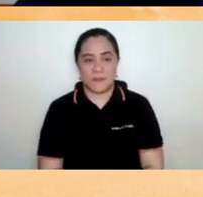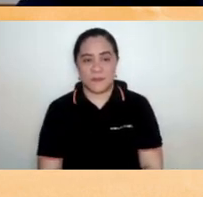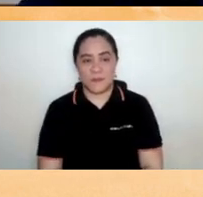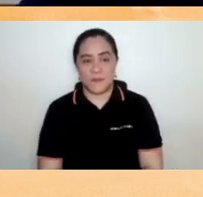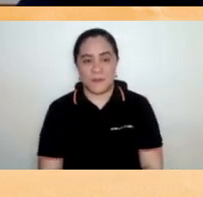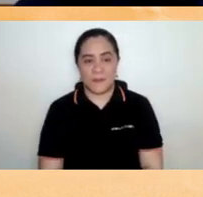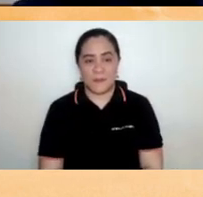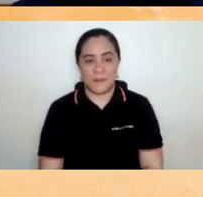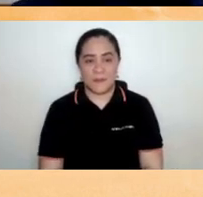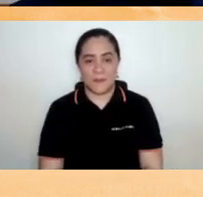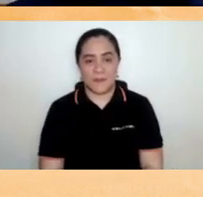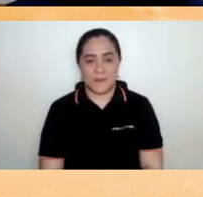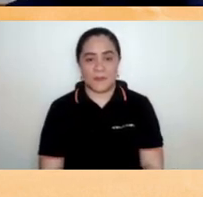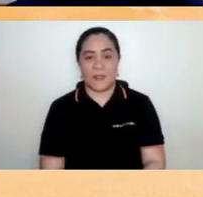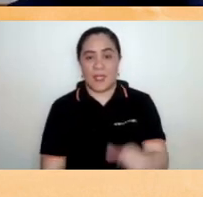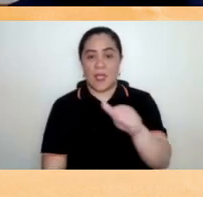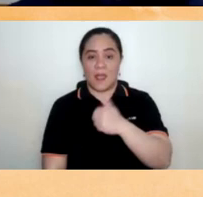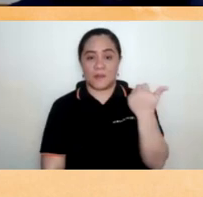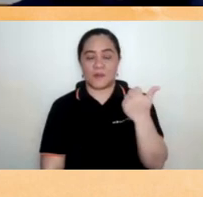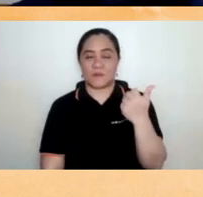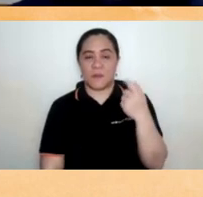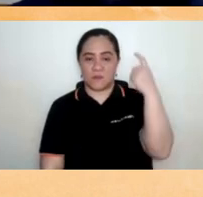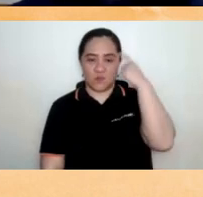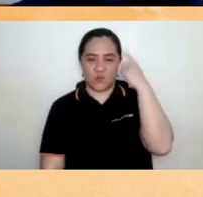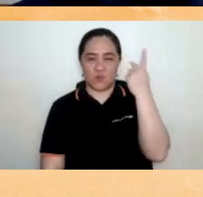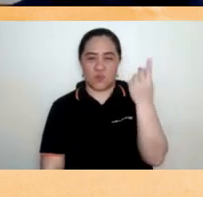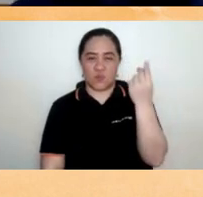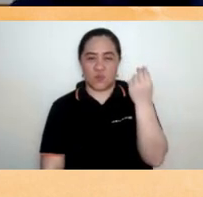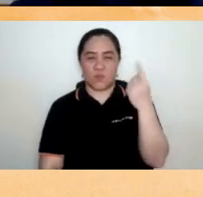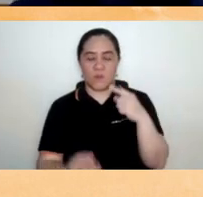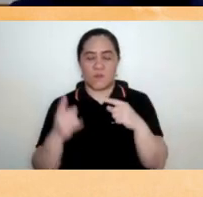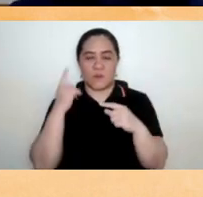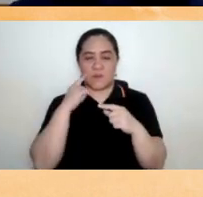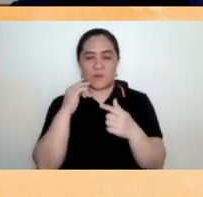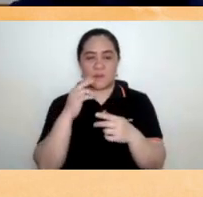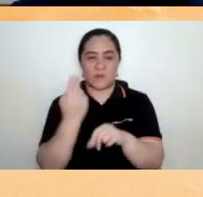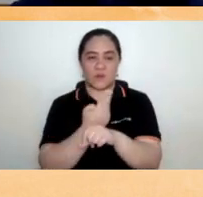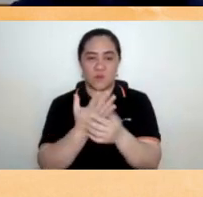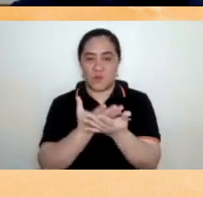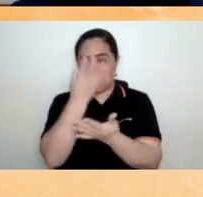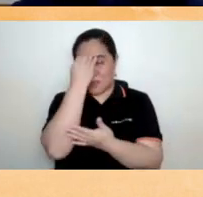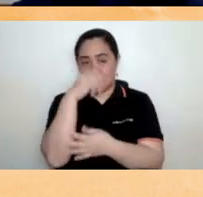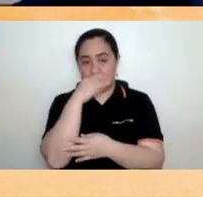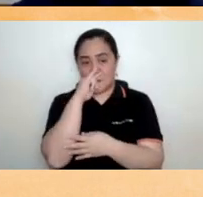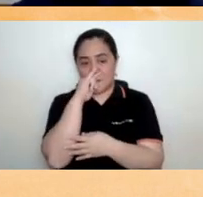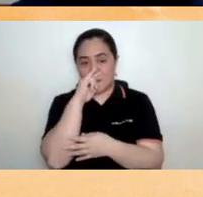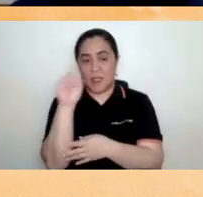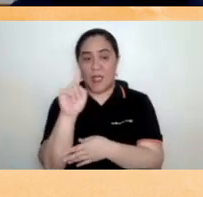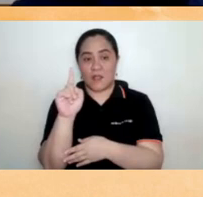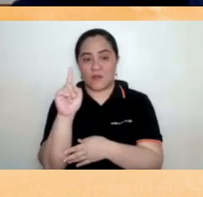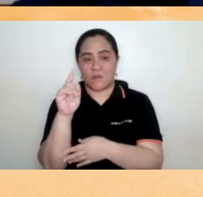And then there are simple mindfulness exercises that children can learn, such as mindfulness of the